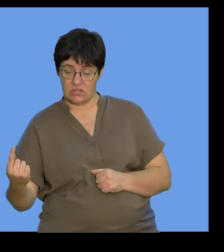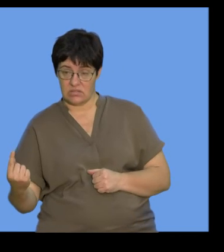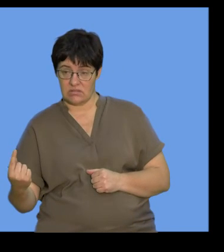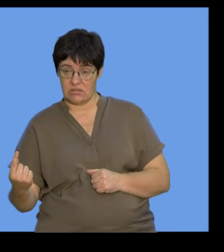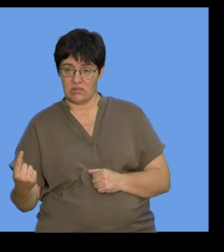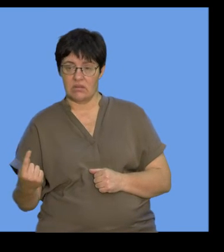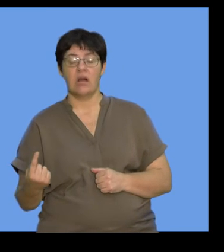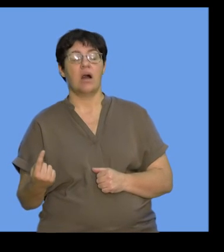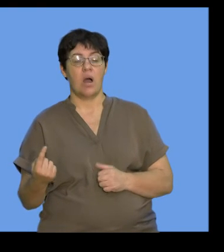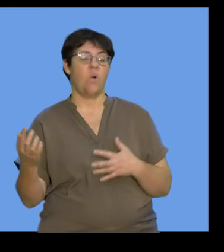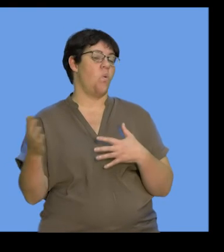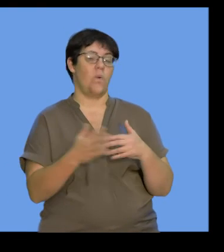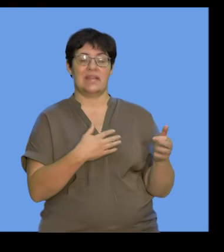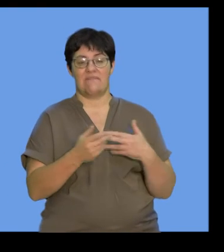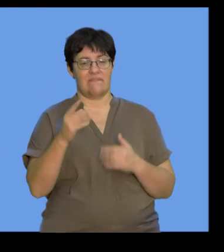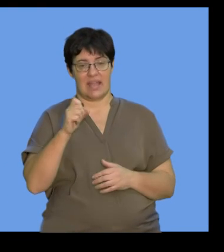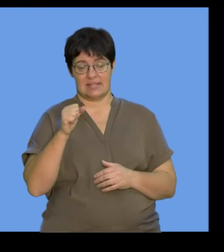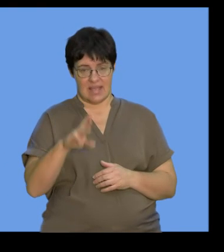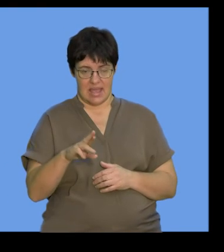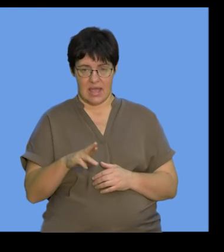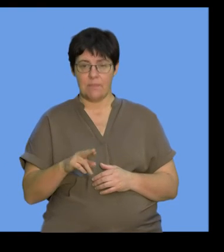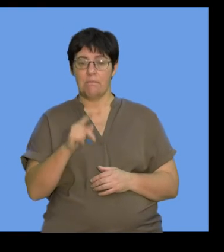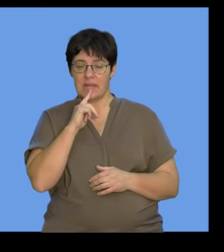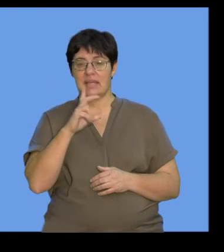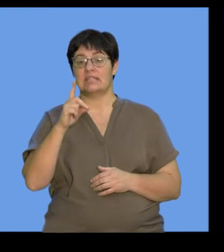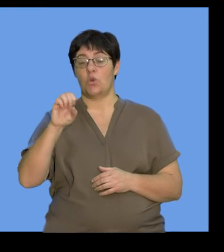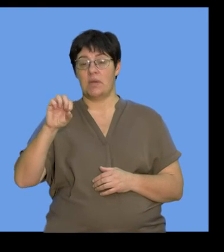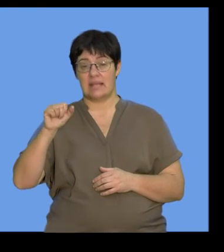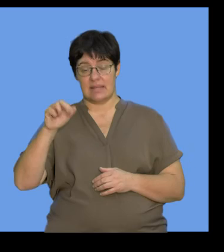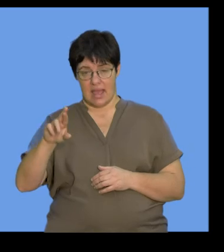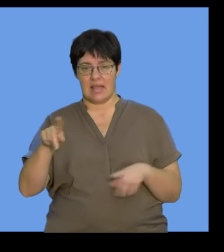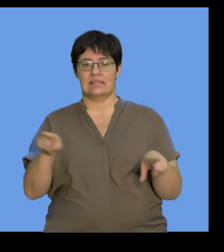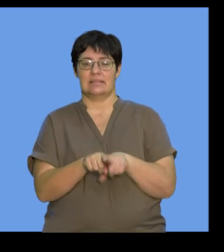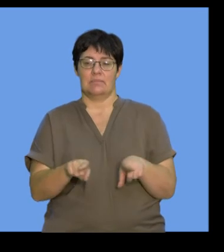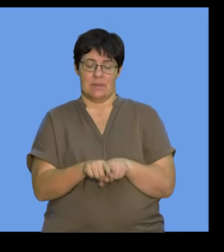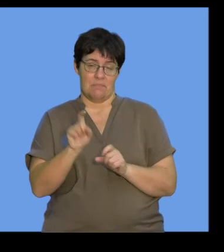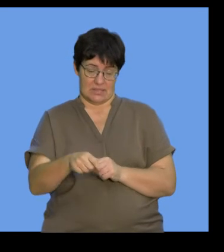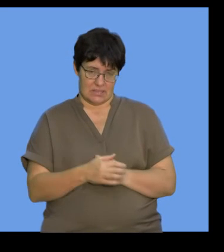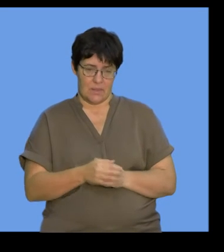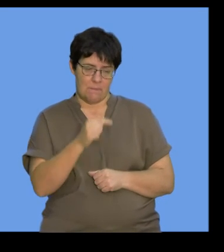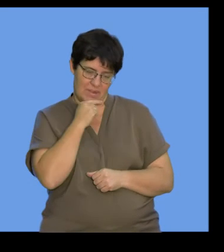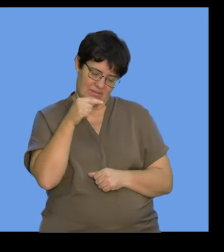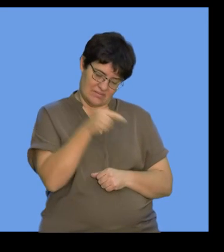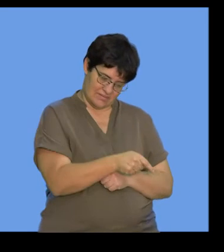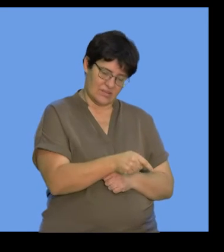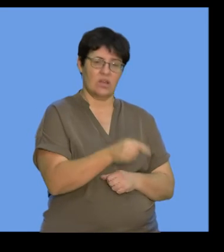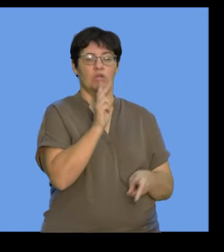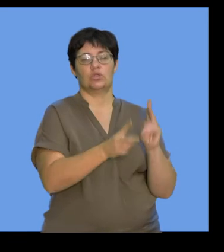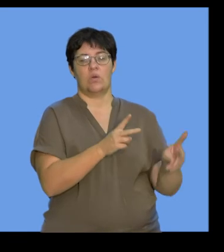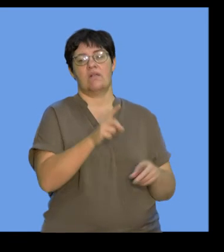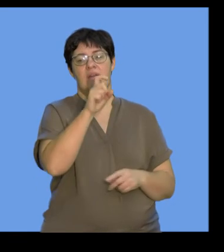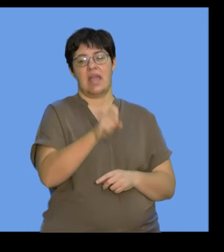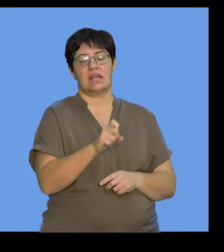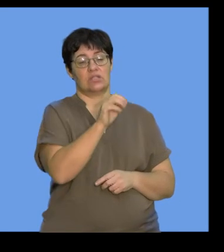by whatever factor that will make the denominator to be the same, which is in this instance 12x